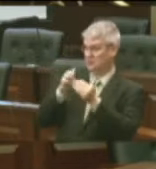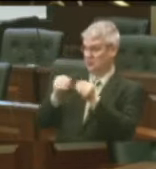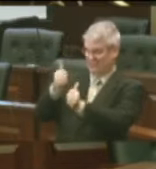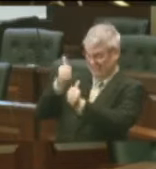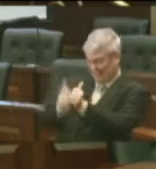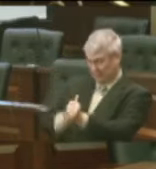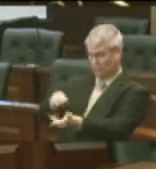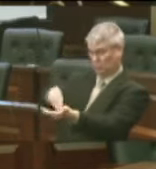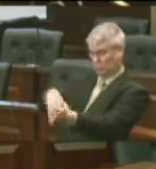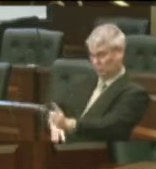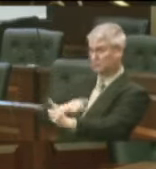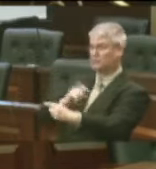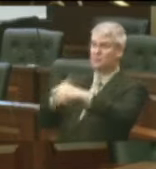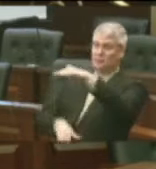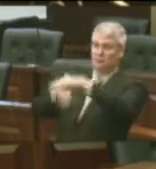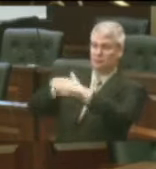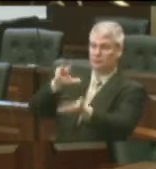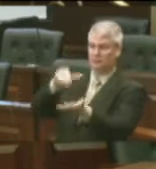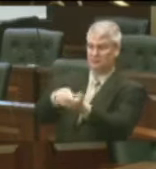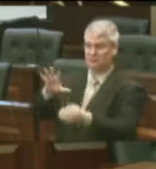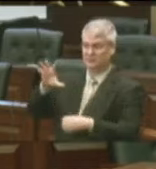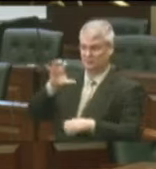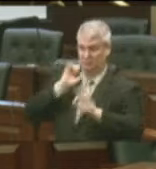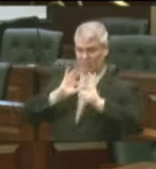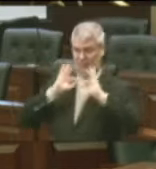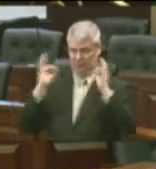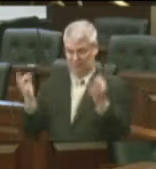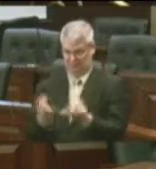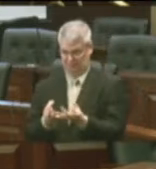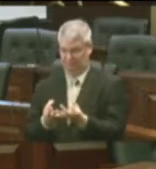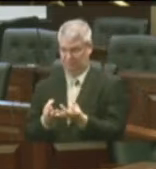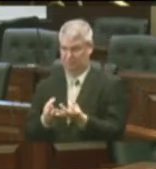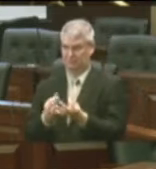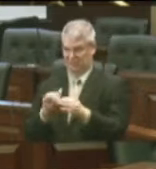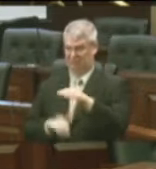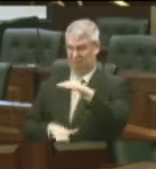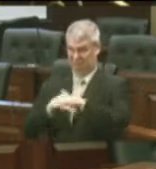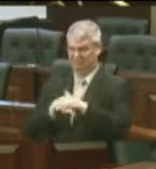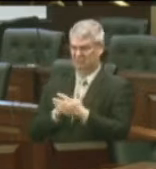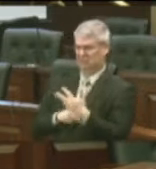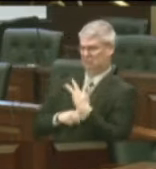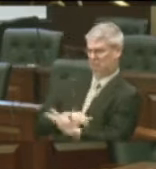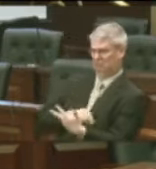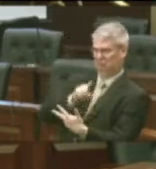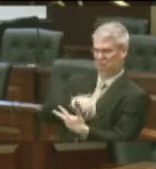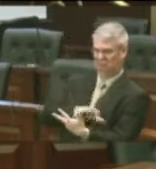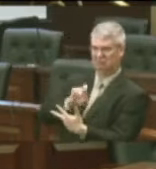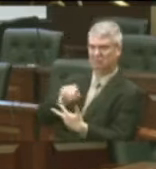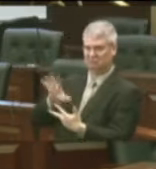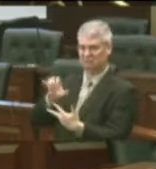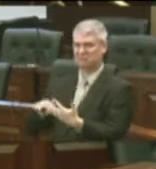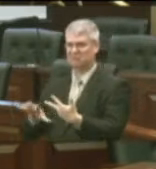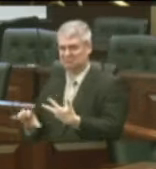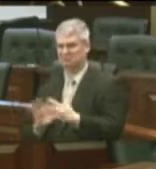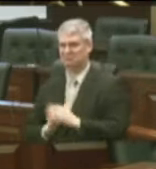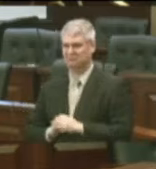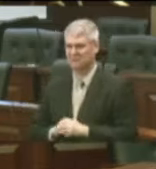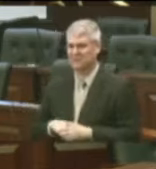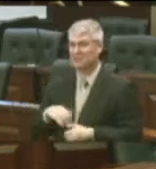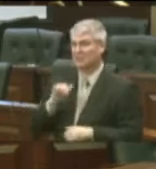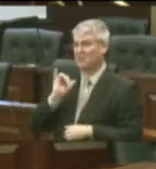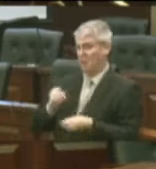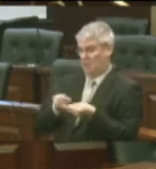$3,500 per family. The Strong Families, Strong Student funds will be made available to